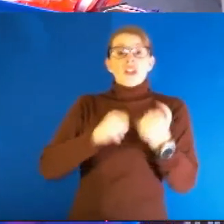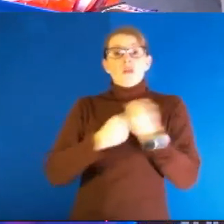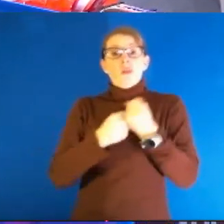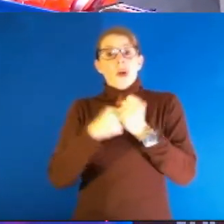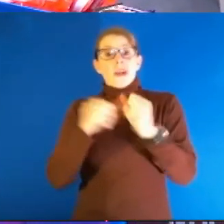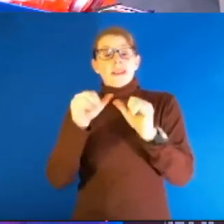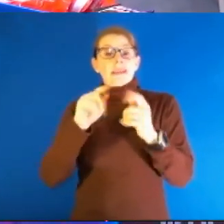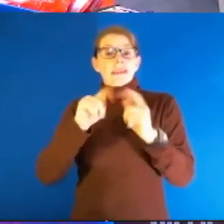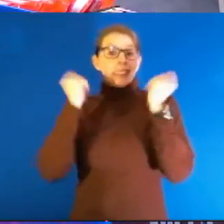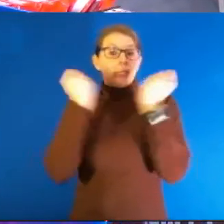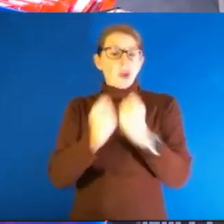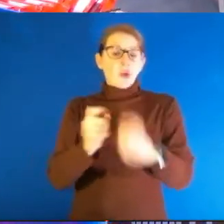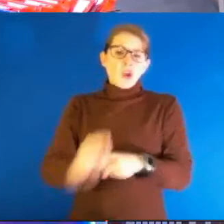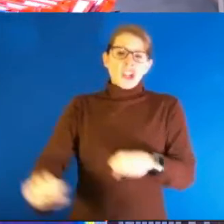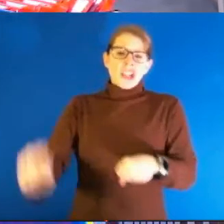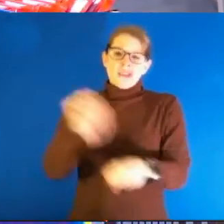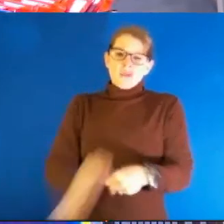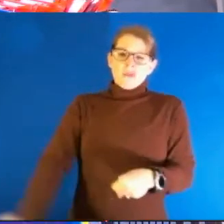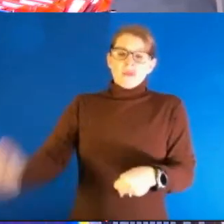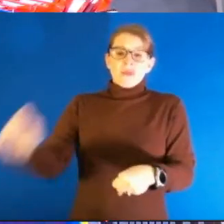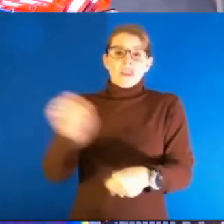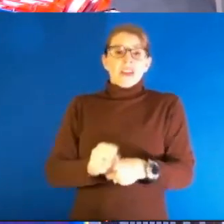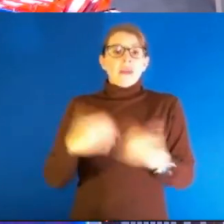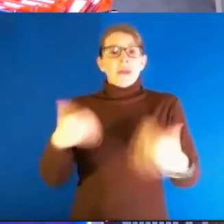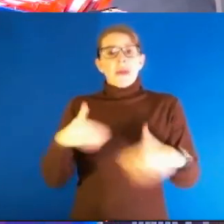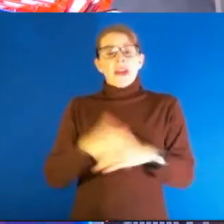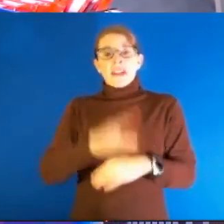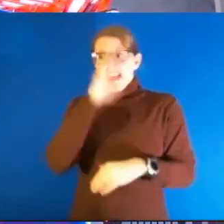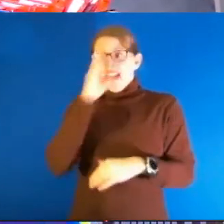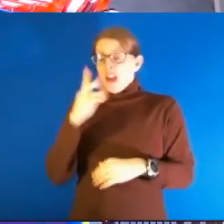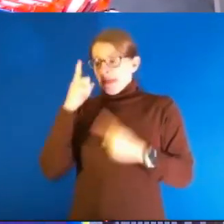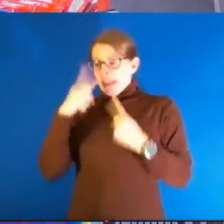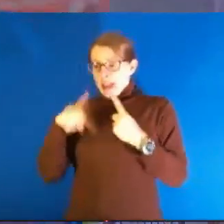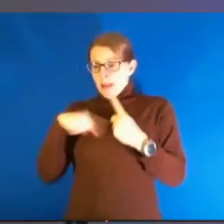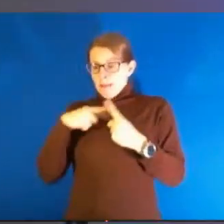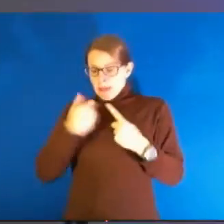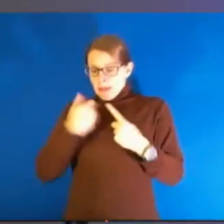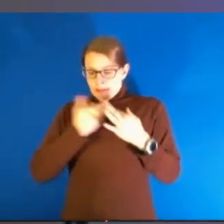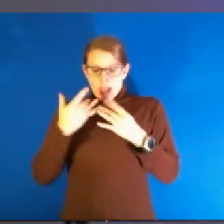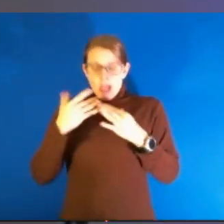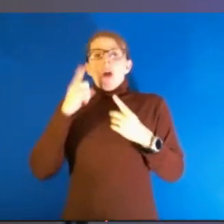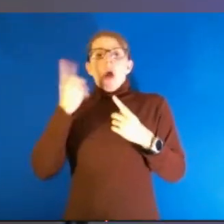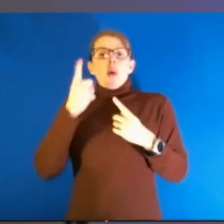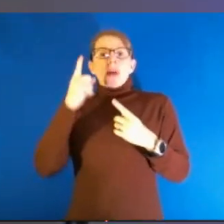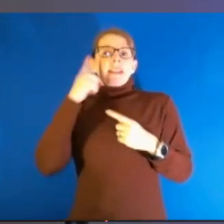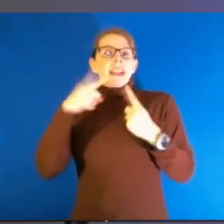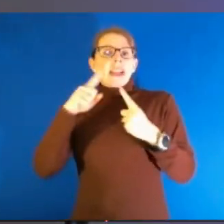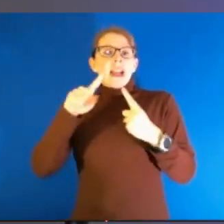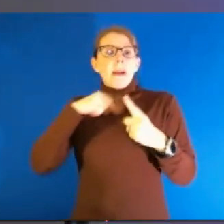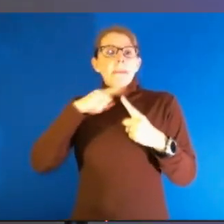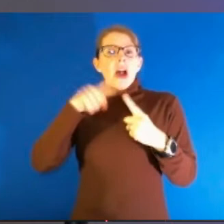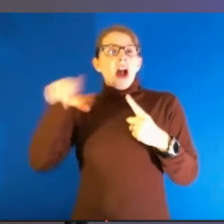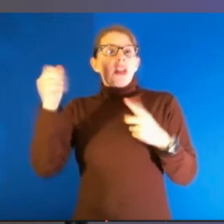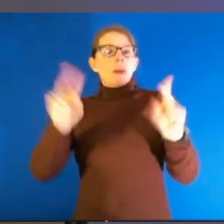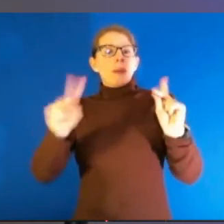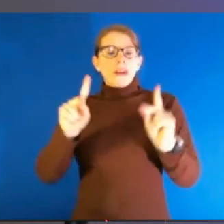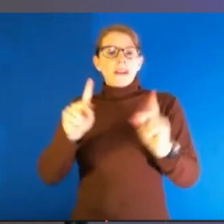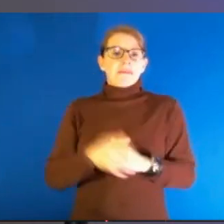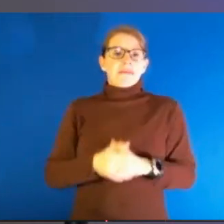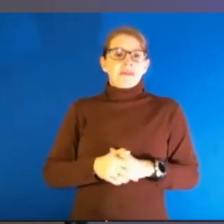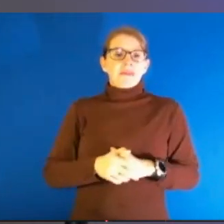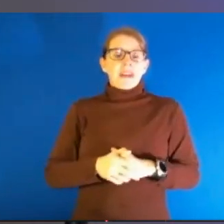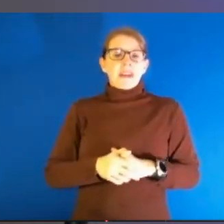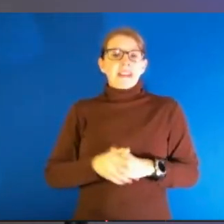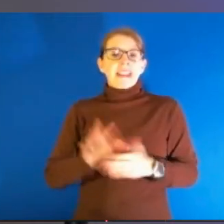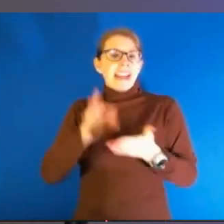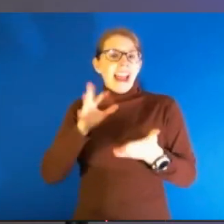very hard, and they're never thinking of themselves, they're always thinking of others. Yeah, those treats and candy bars go a long way. Thank you all